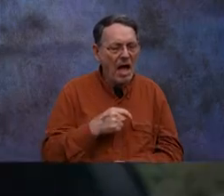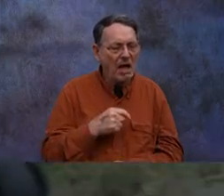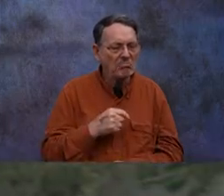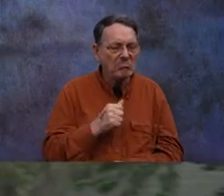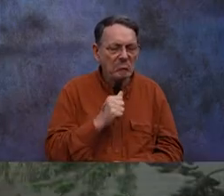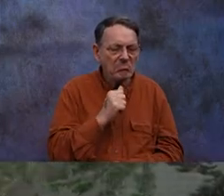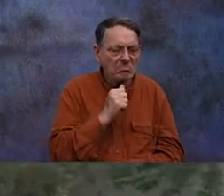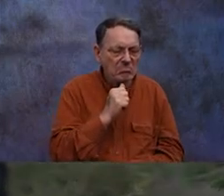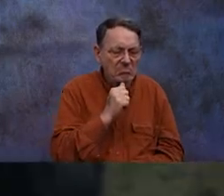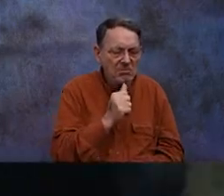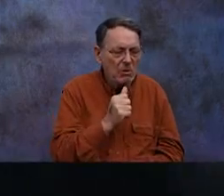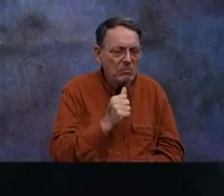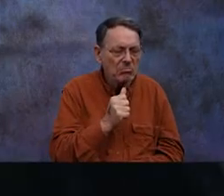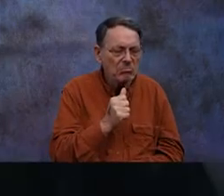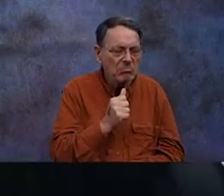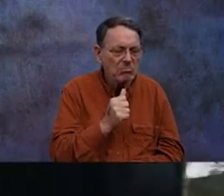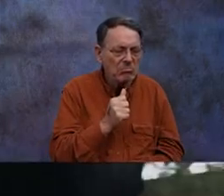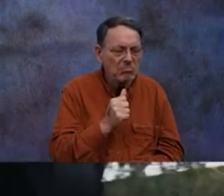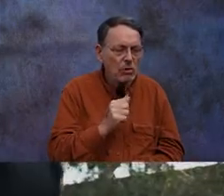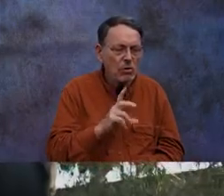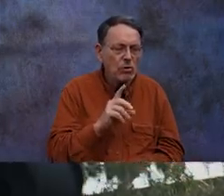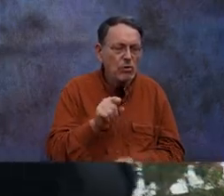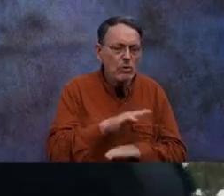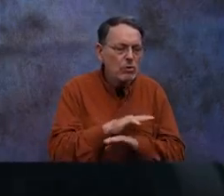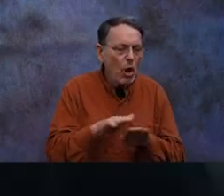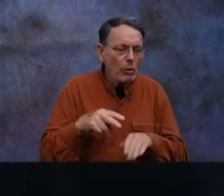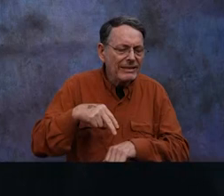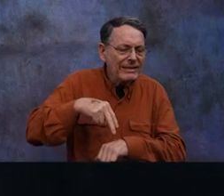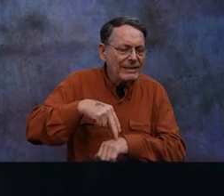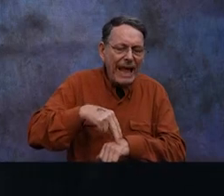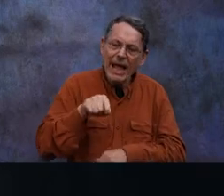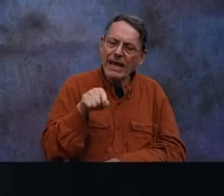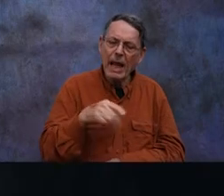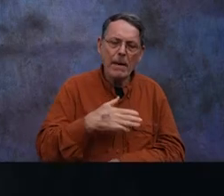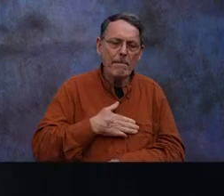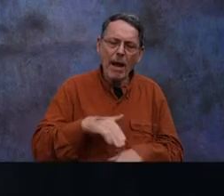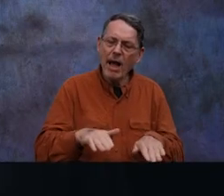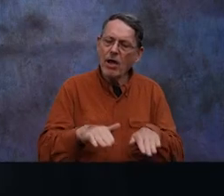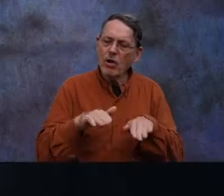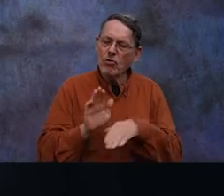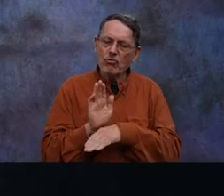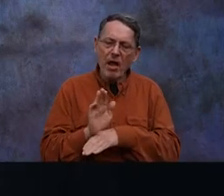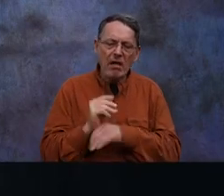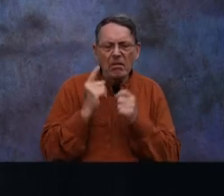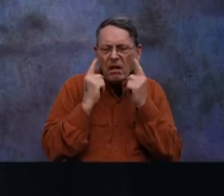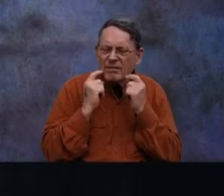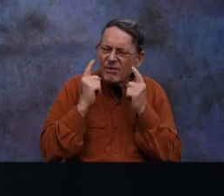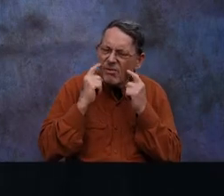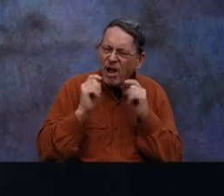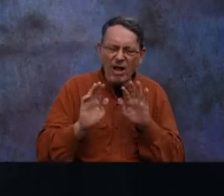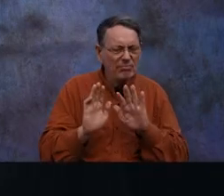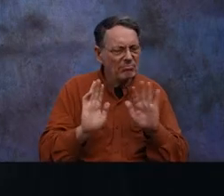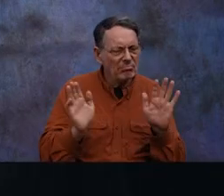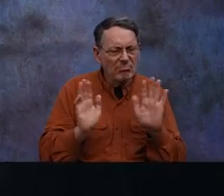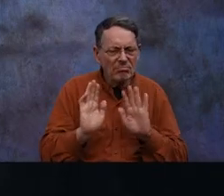there. I do not sleep. Do not stand at at my